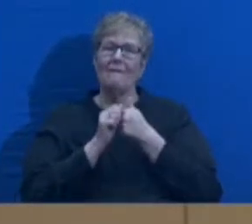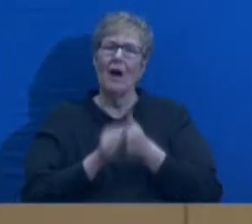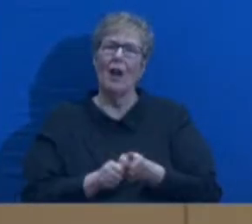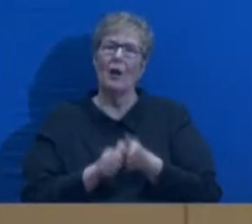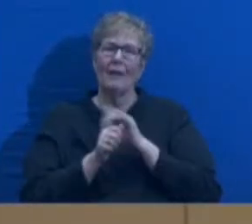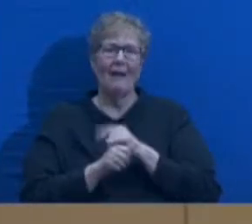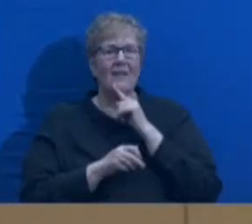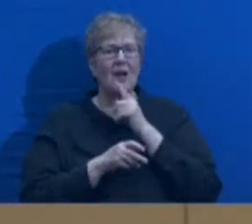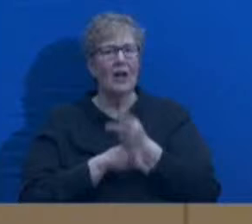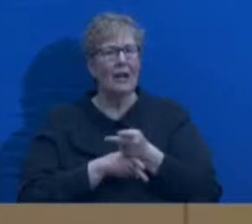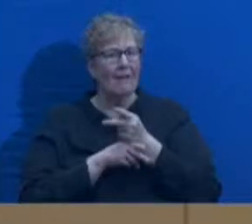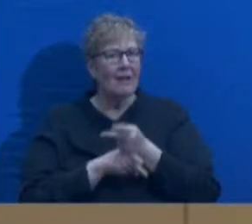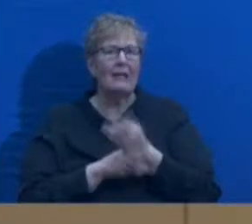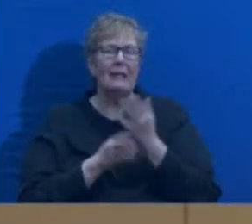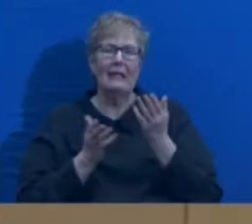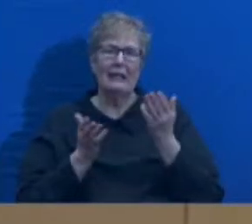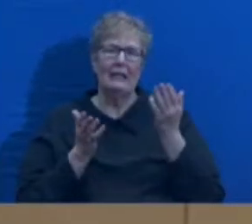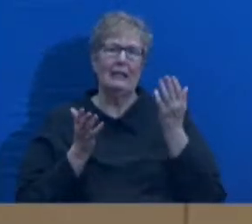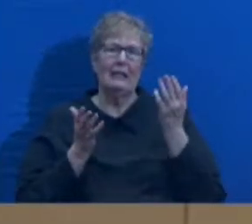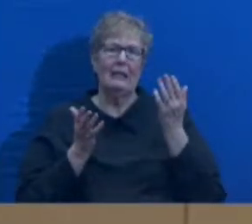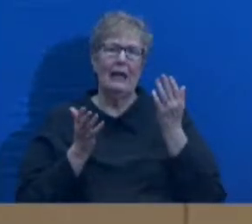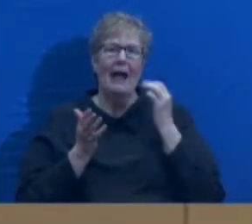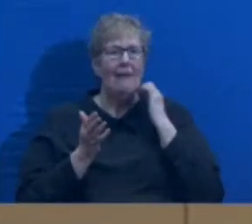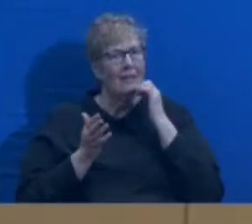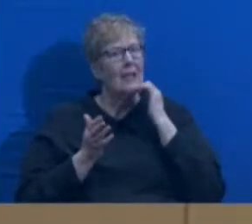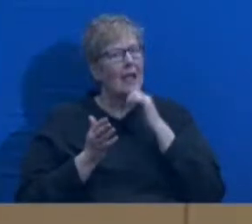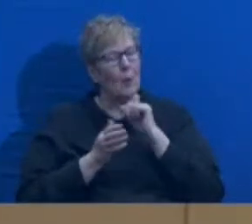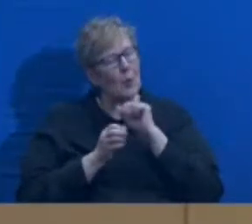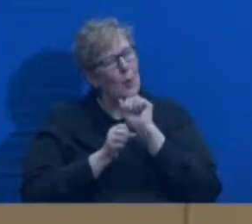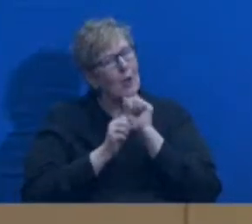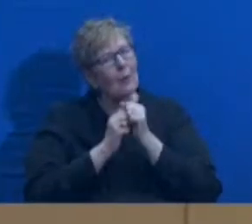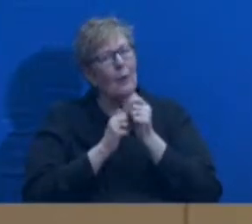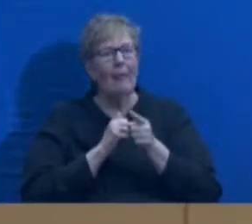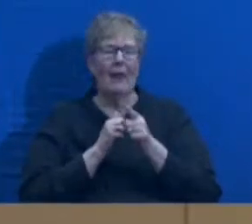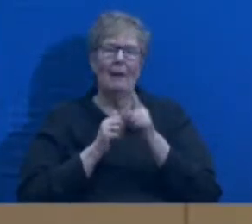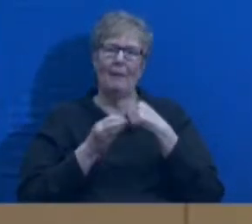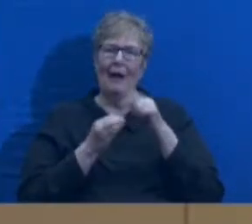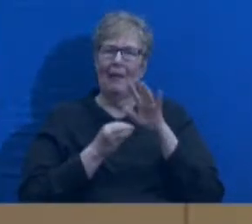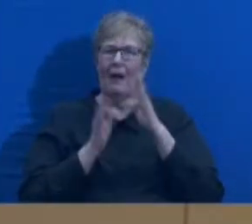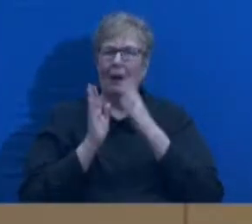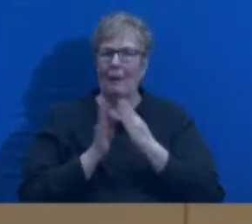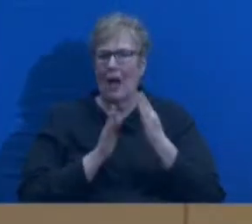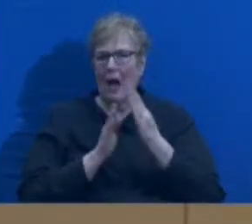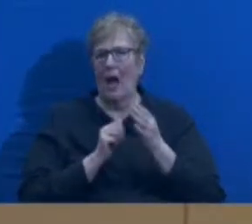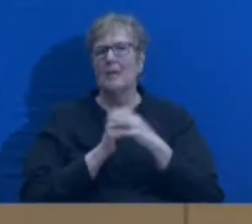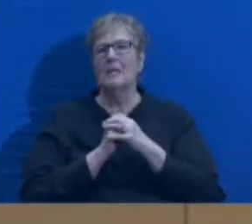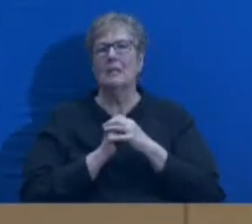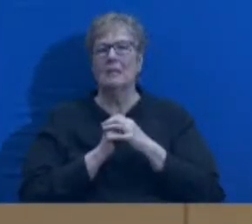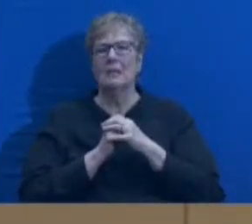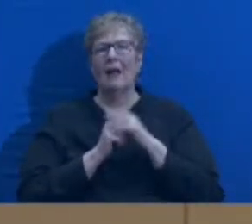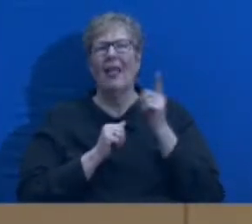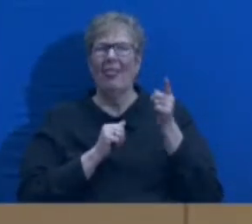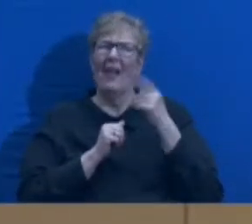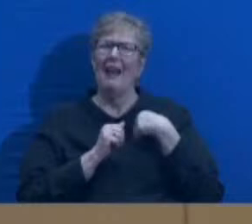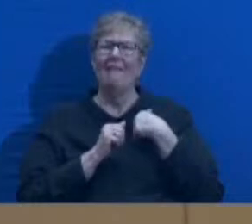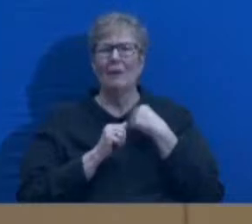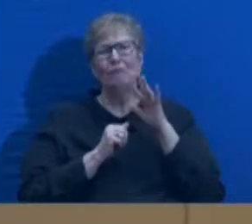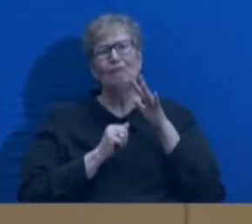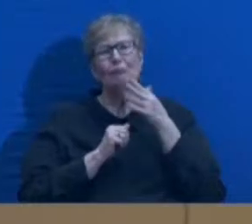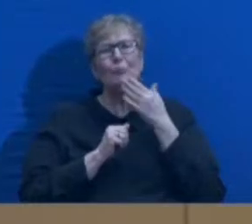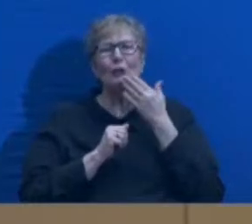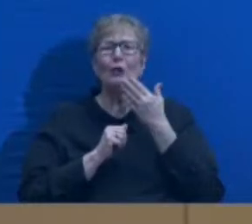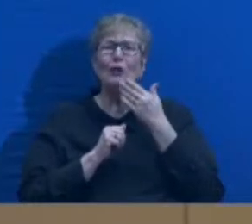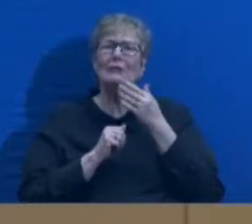that very closely and working daily with them around these plans. They have a pretty good system in place